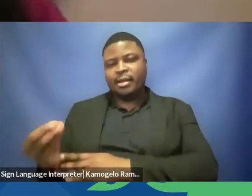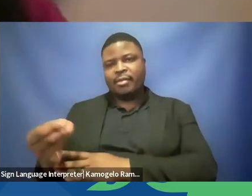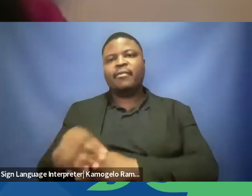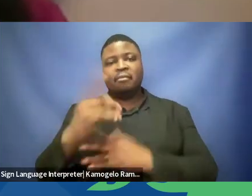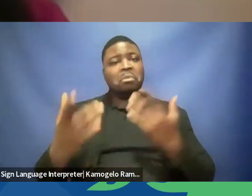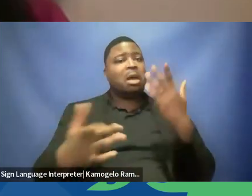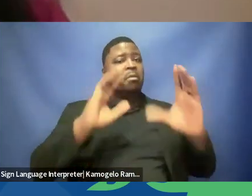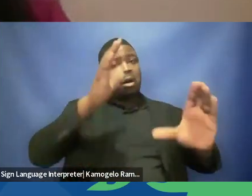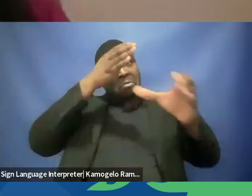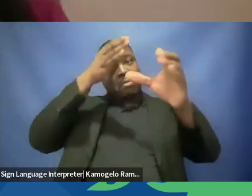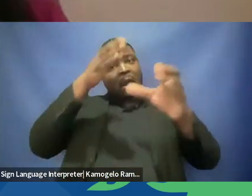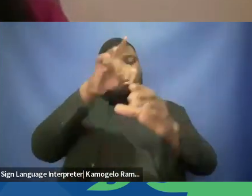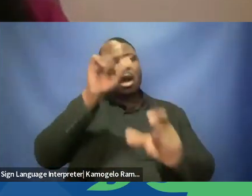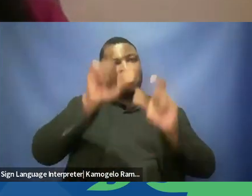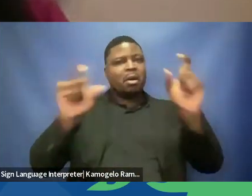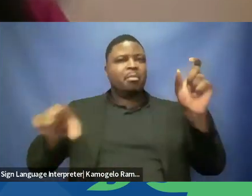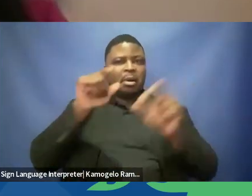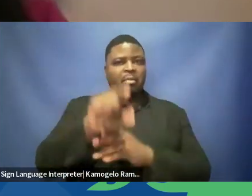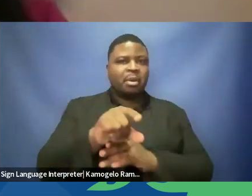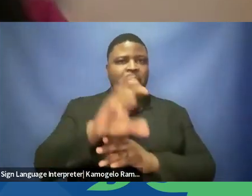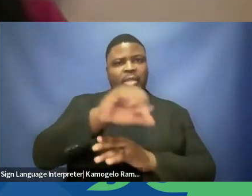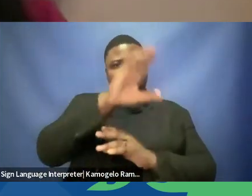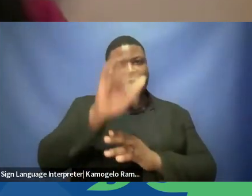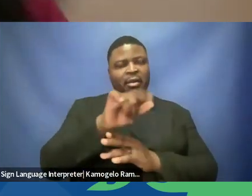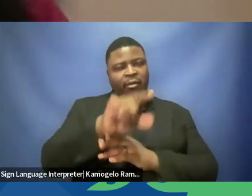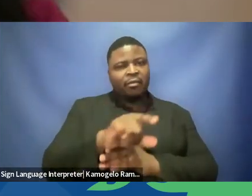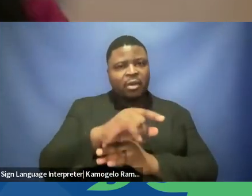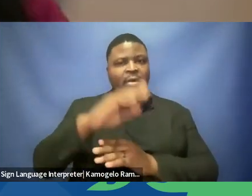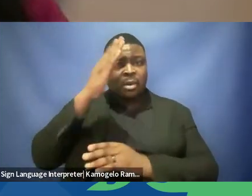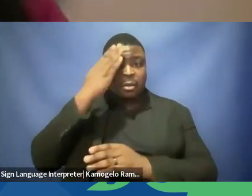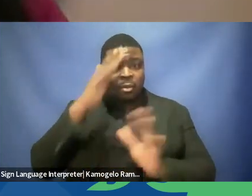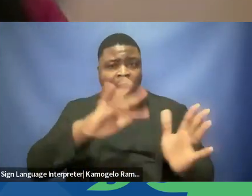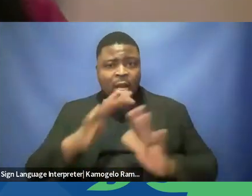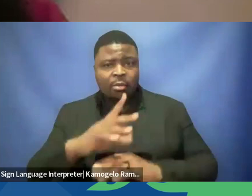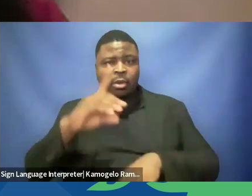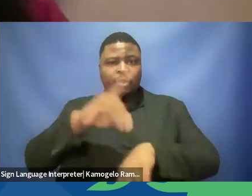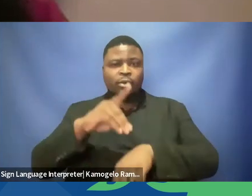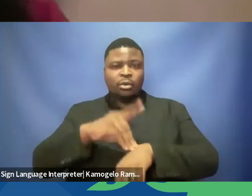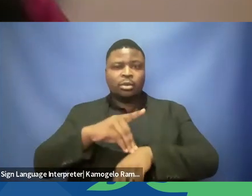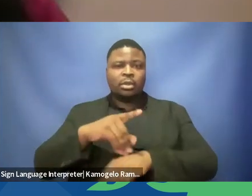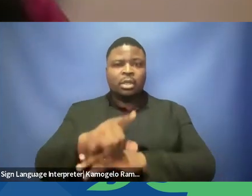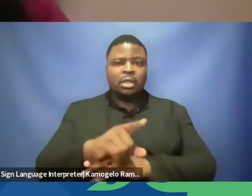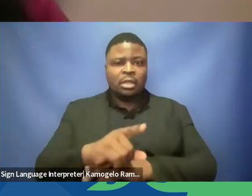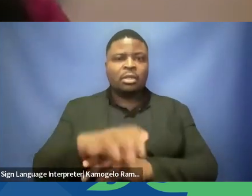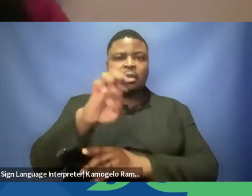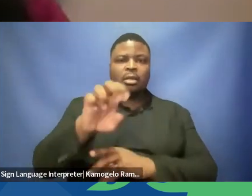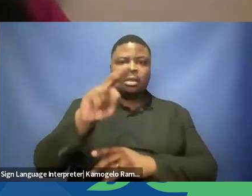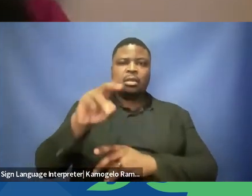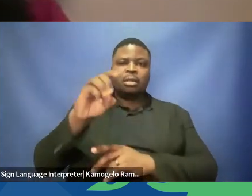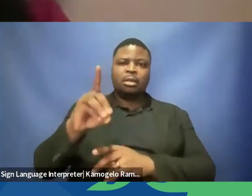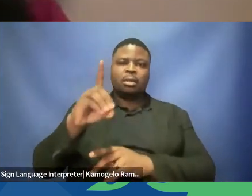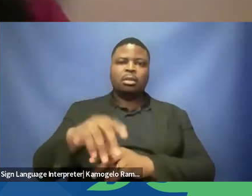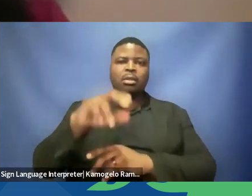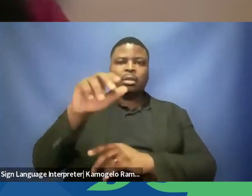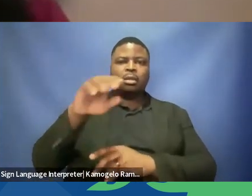the country around substance use and harm reduction, Dr. Andrew Scheiber. Dr. Andrew Scheiber is a